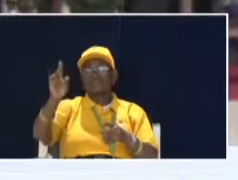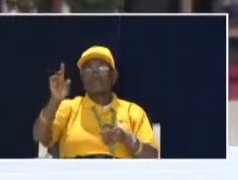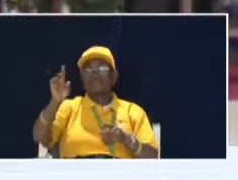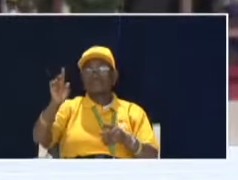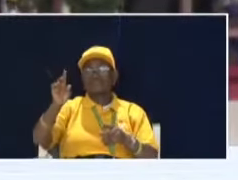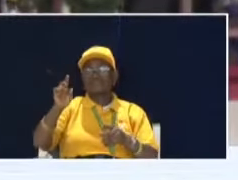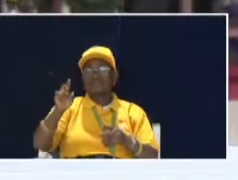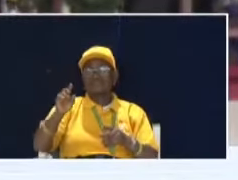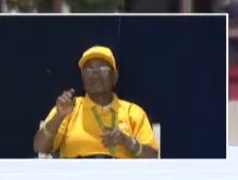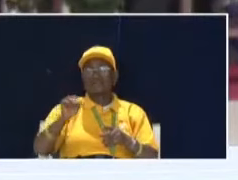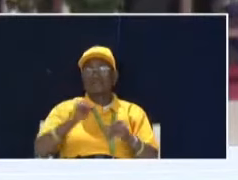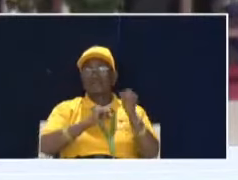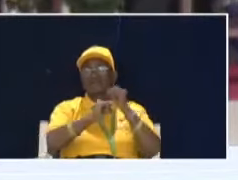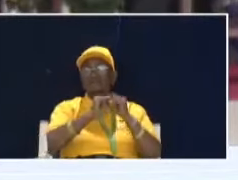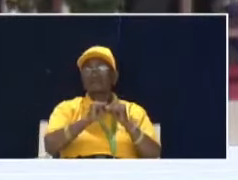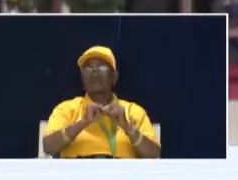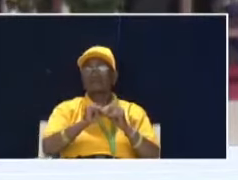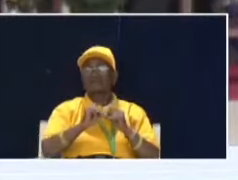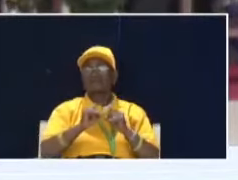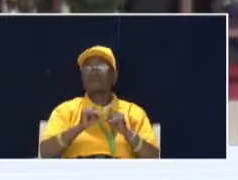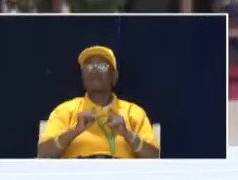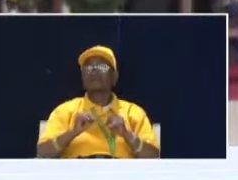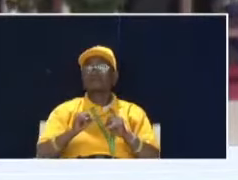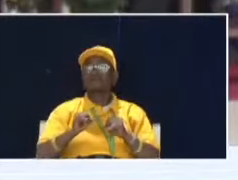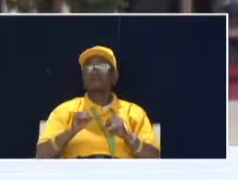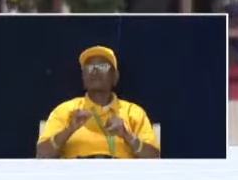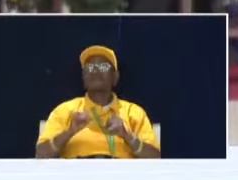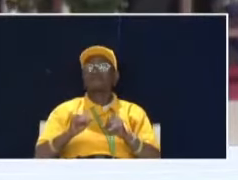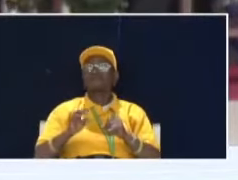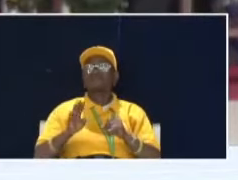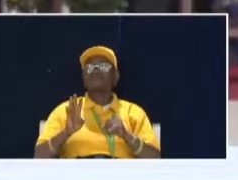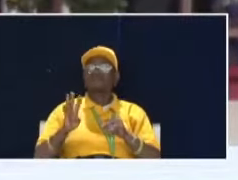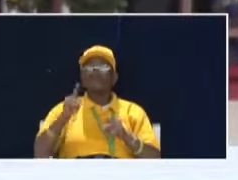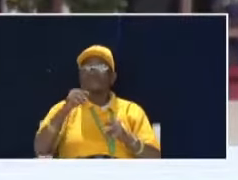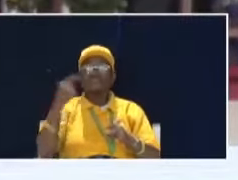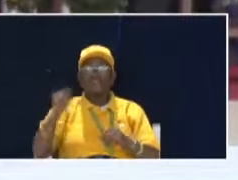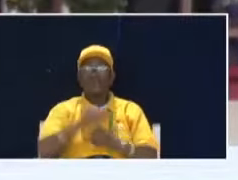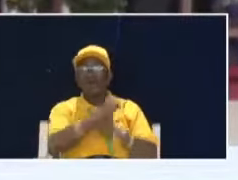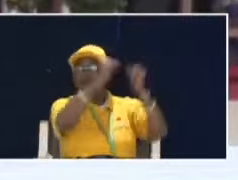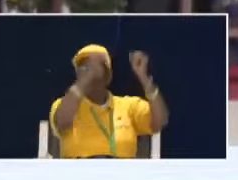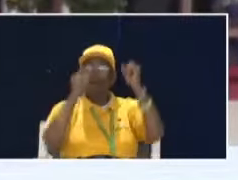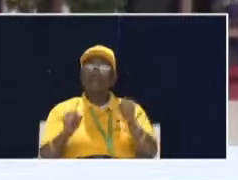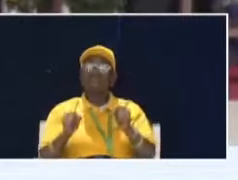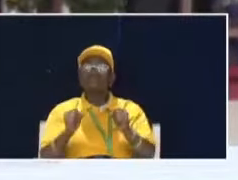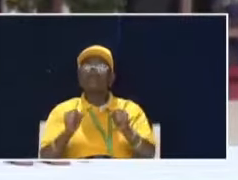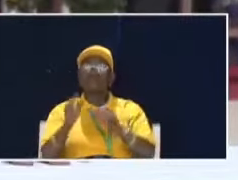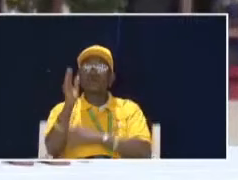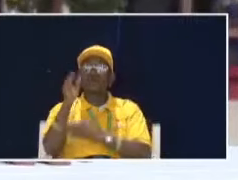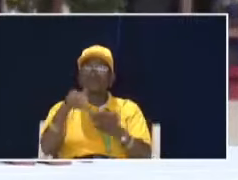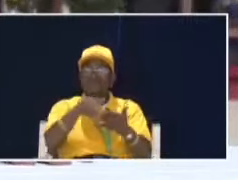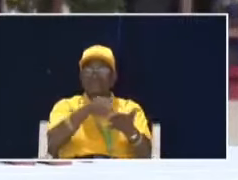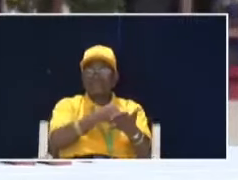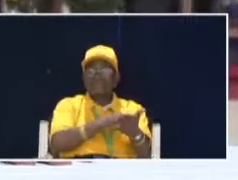Isaiah 54 from verse 15 to 17, the Almighty God stated clearly